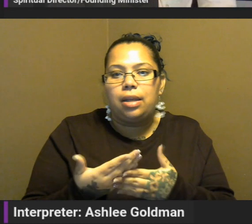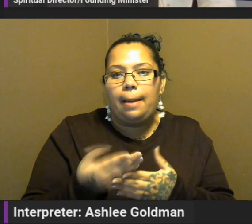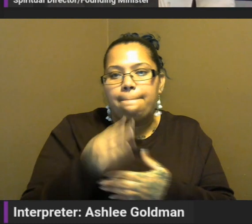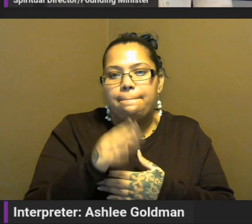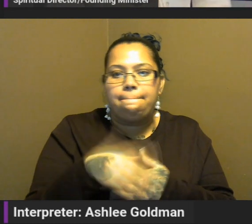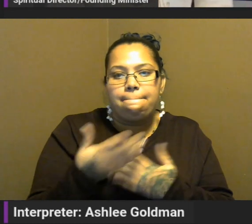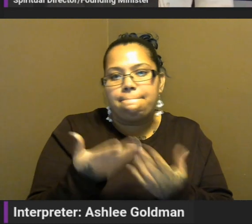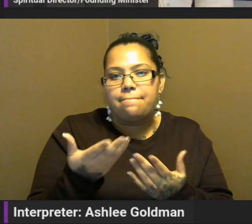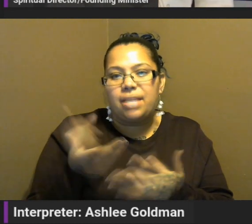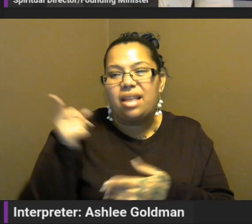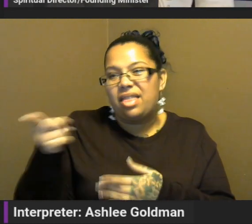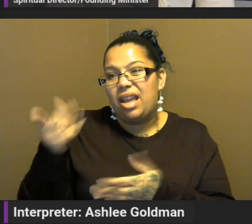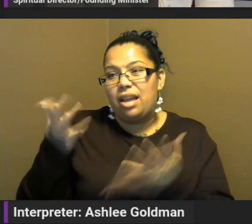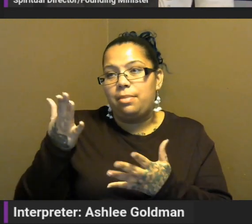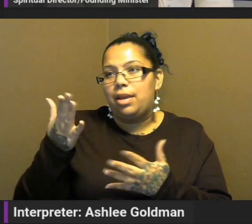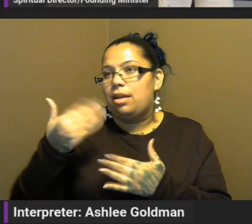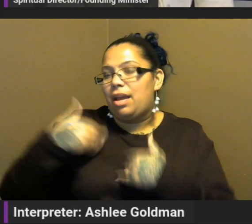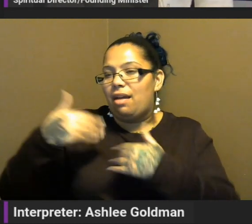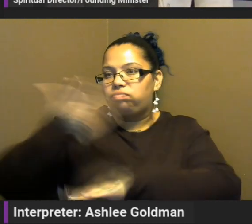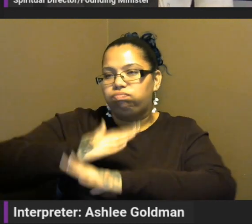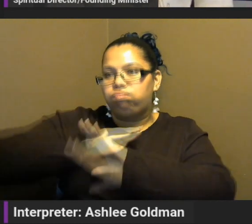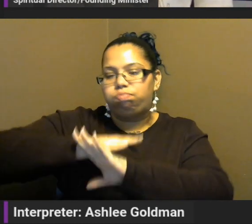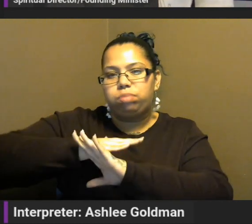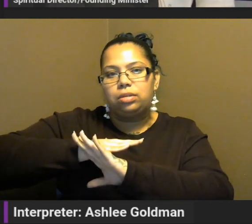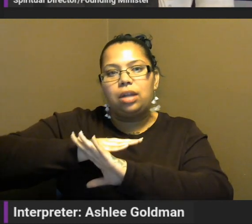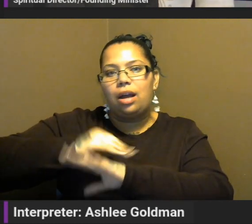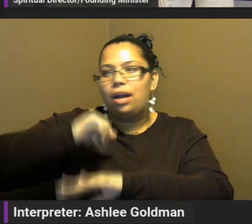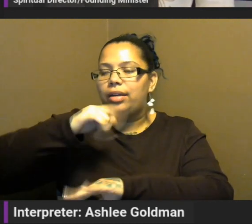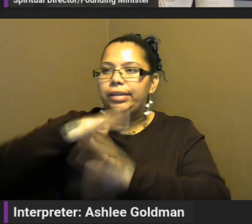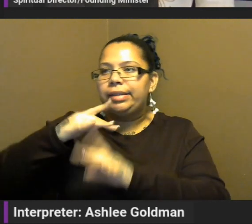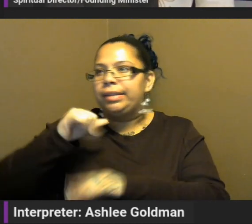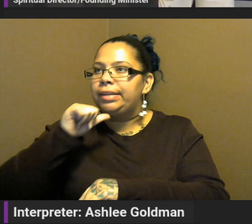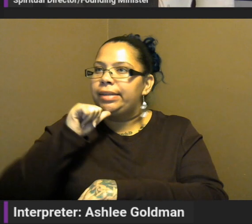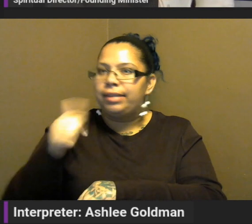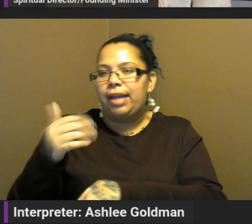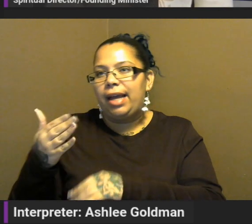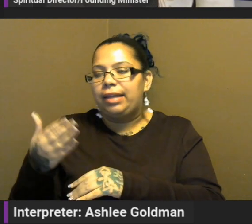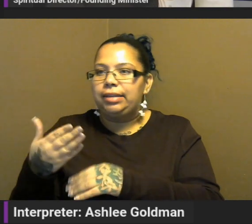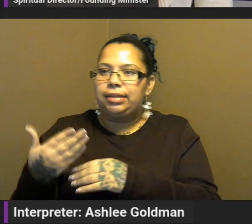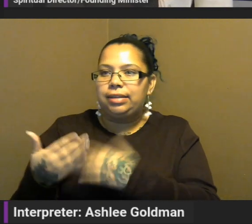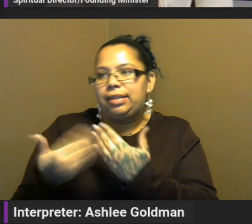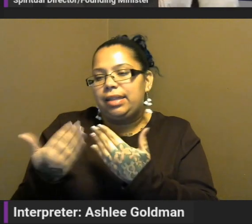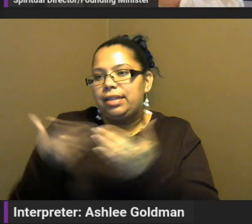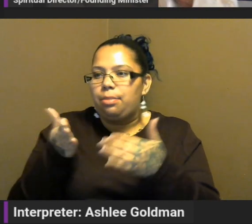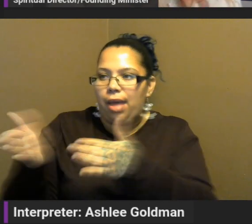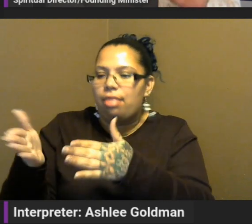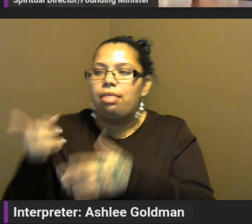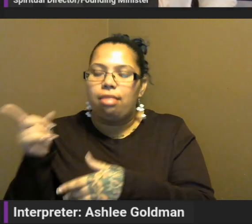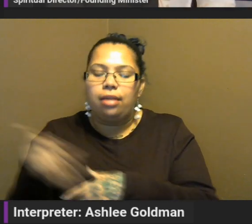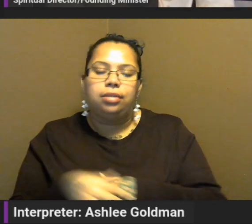beset with obstacles and the ongoing rough. Okay, so we're going to remix this